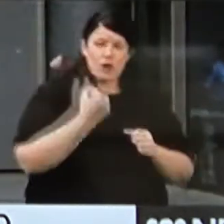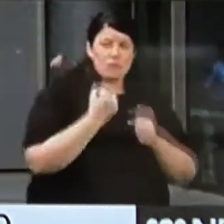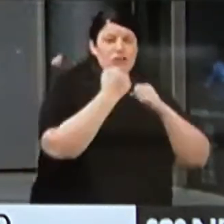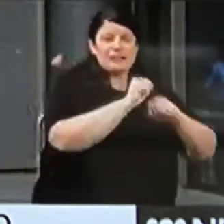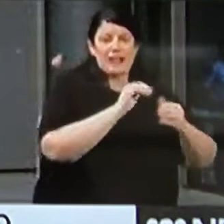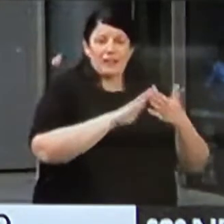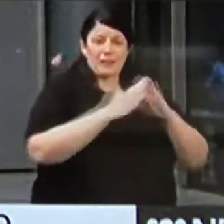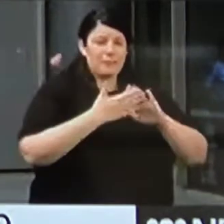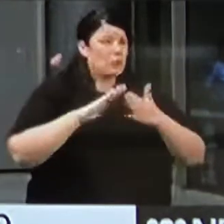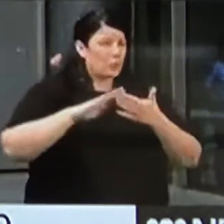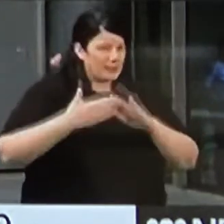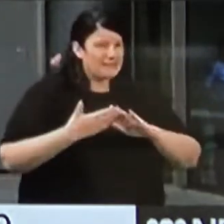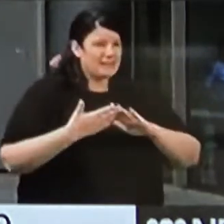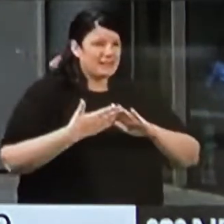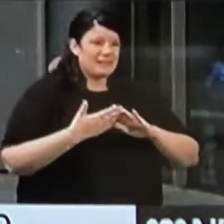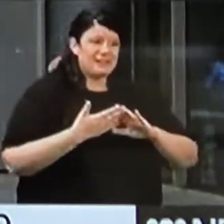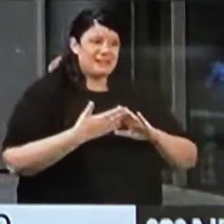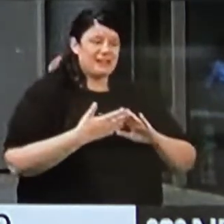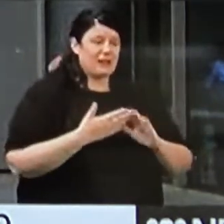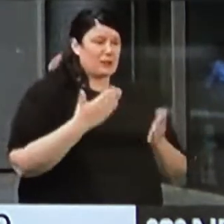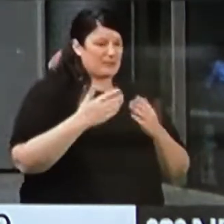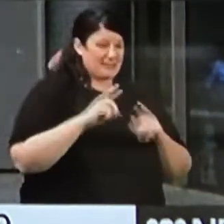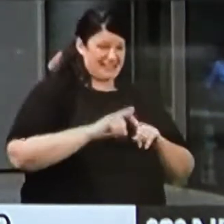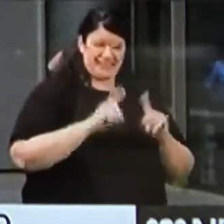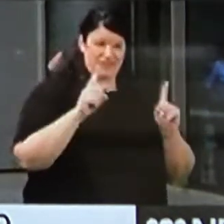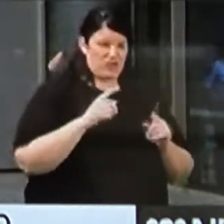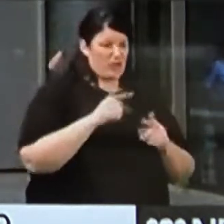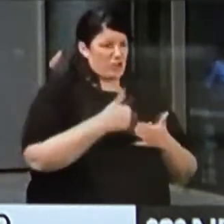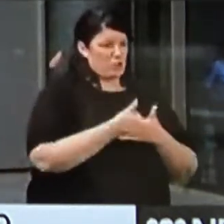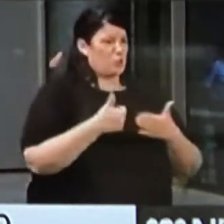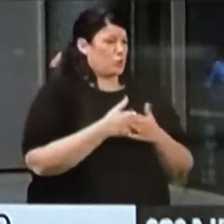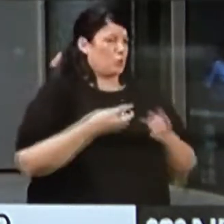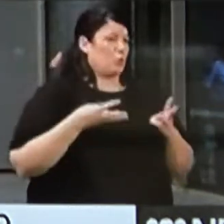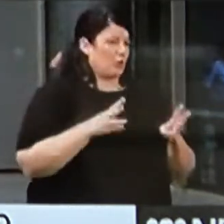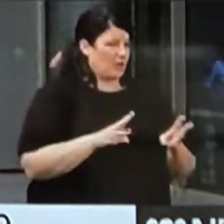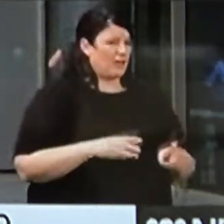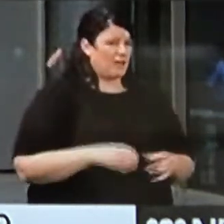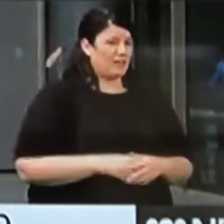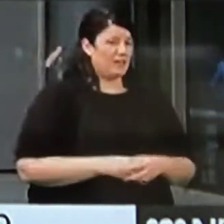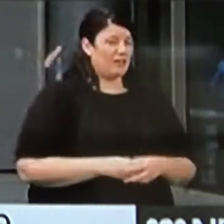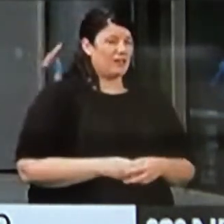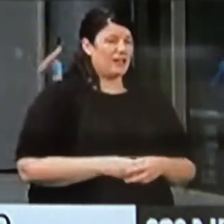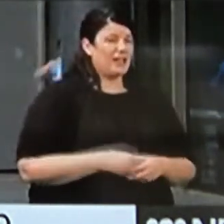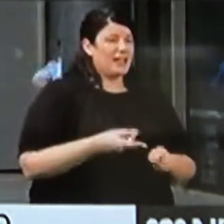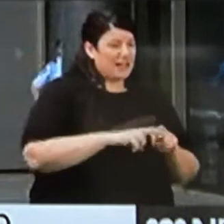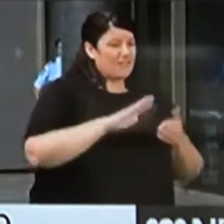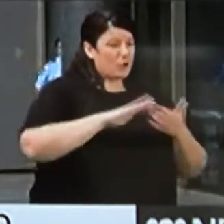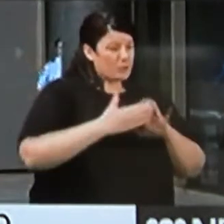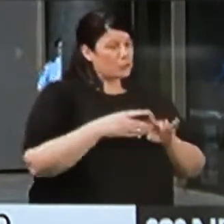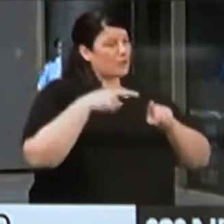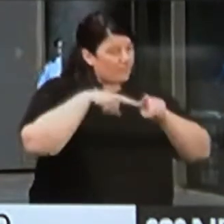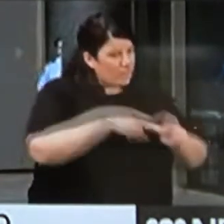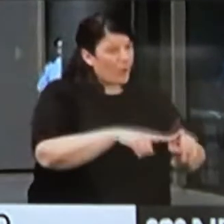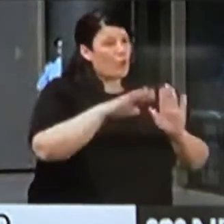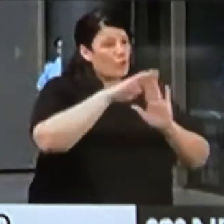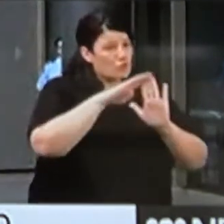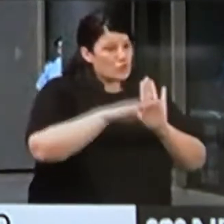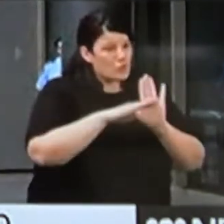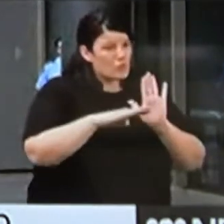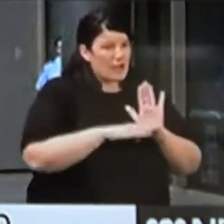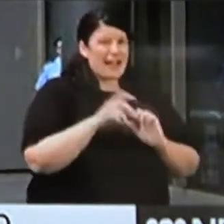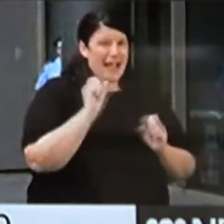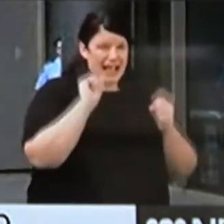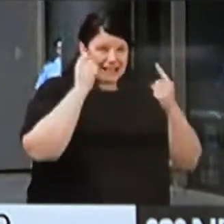the community in a very different way than what we normally do. And I just would ask that the more the community works with us on this, and